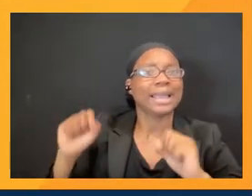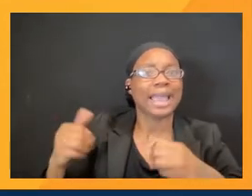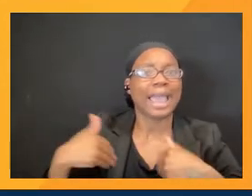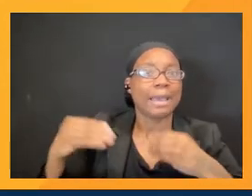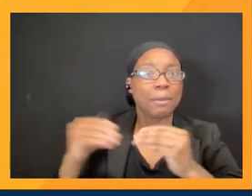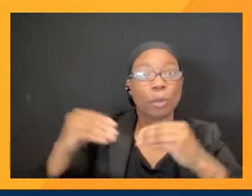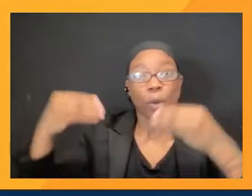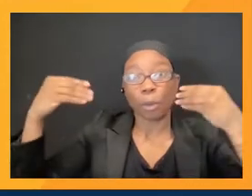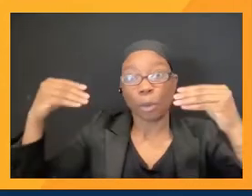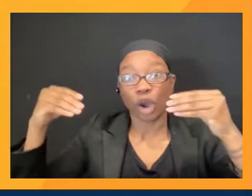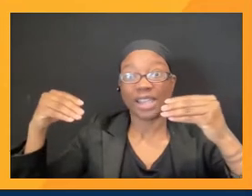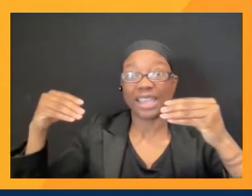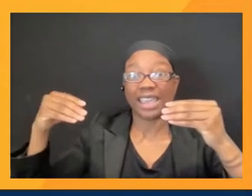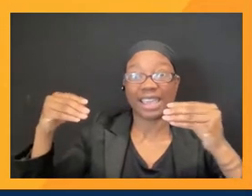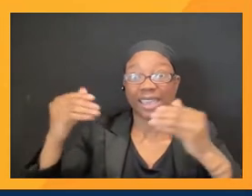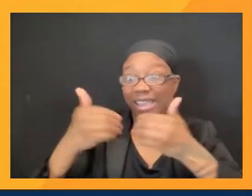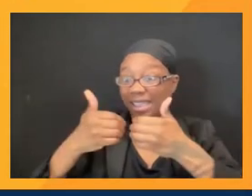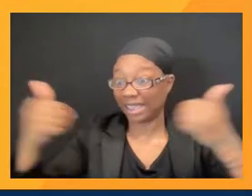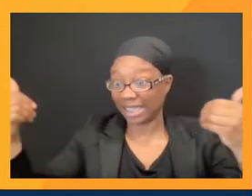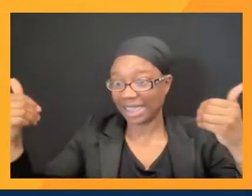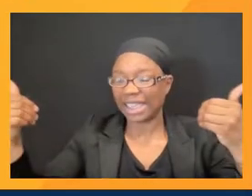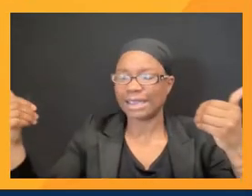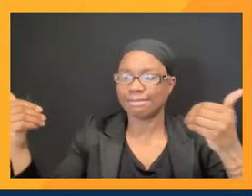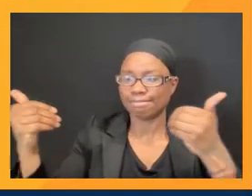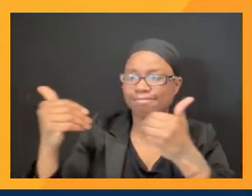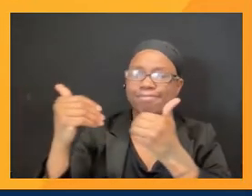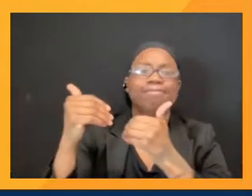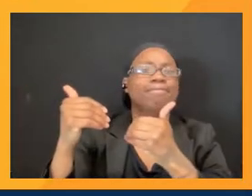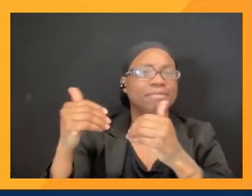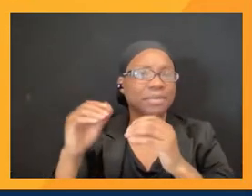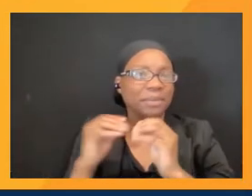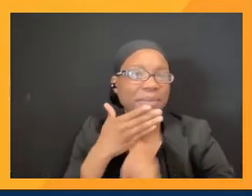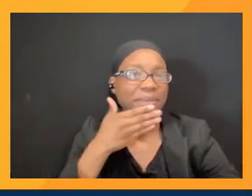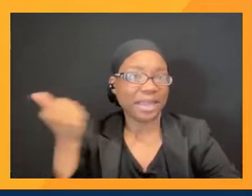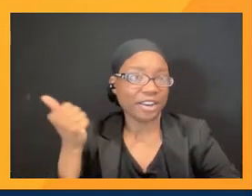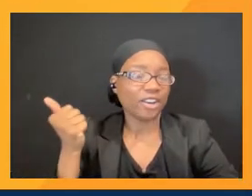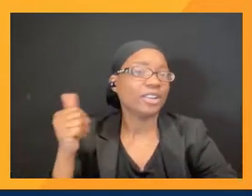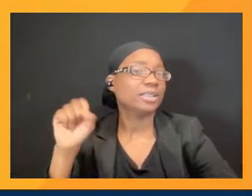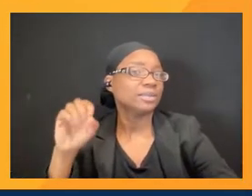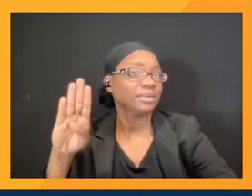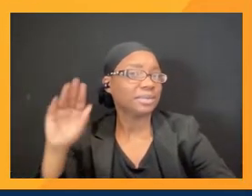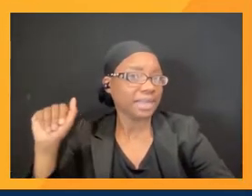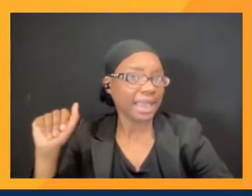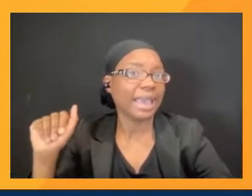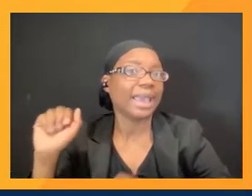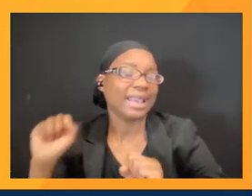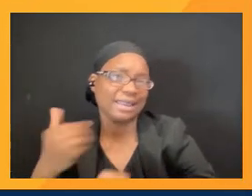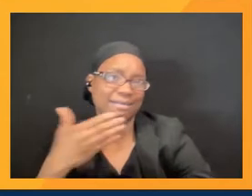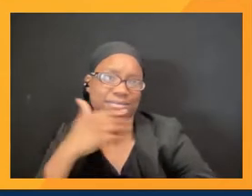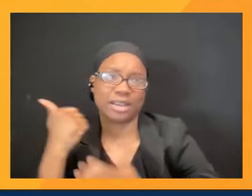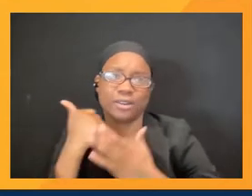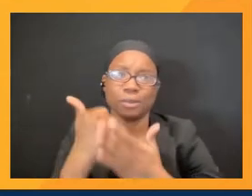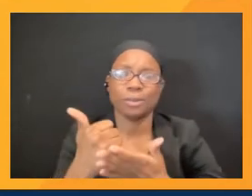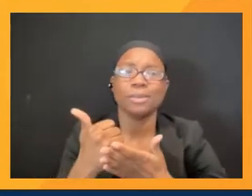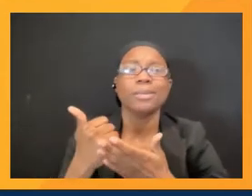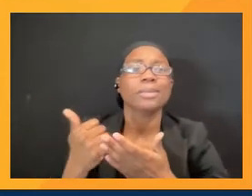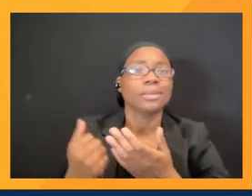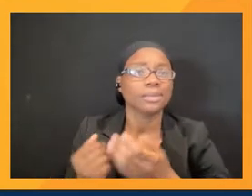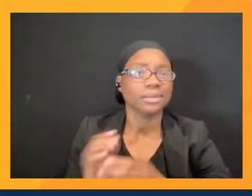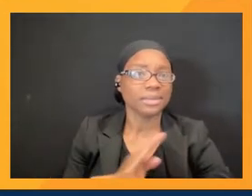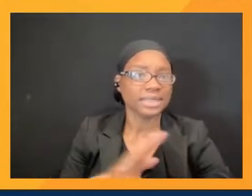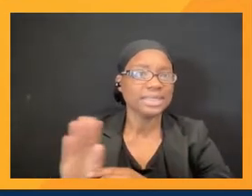are innovators, and in terms of advancing climate resilience, I think they have a huge role to play. And then more broadly, in the Build